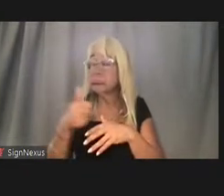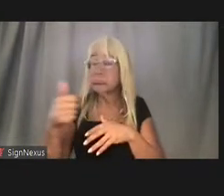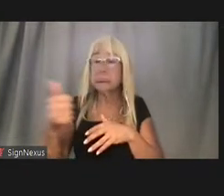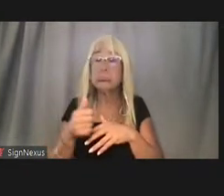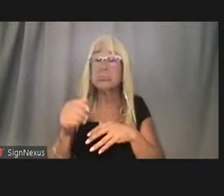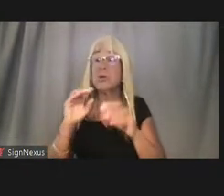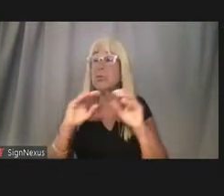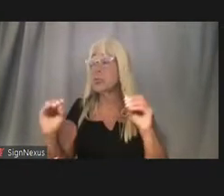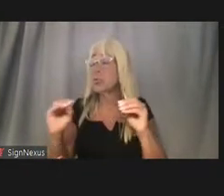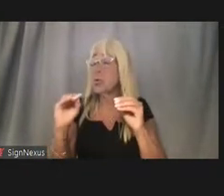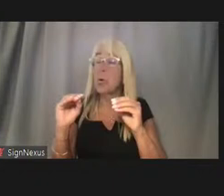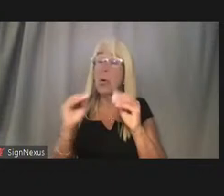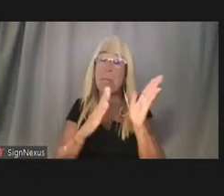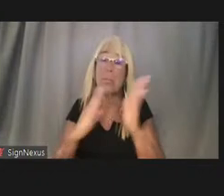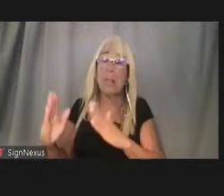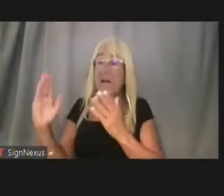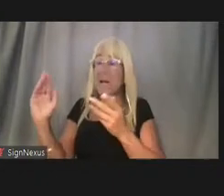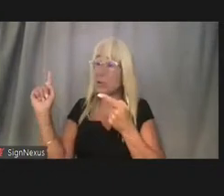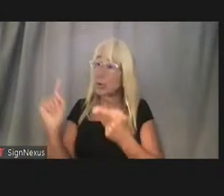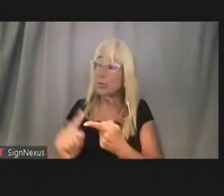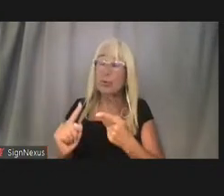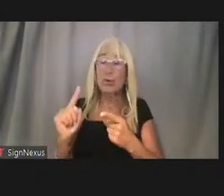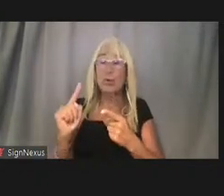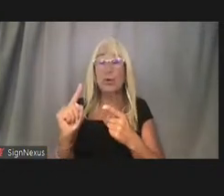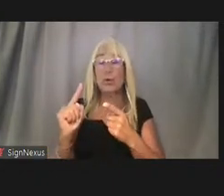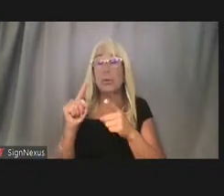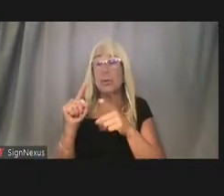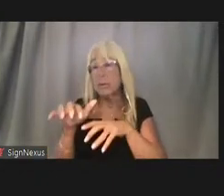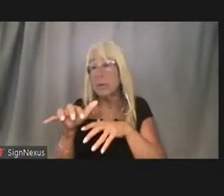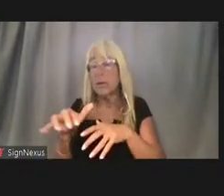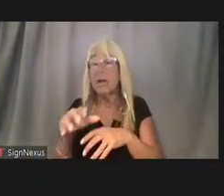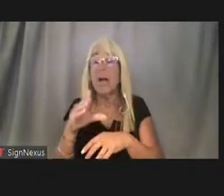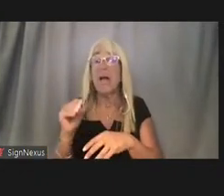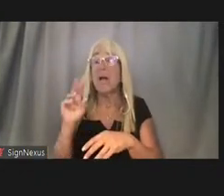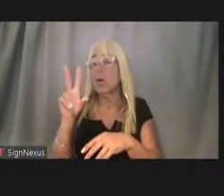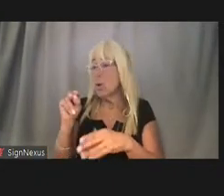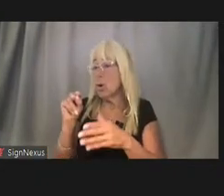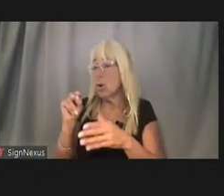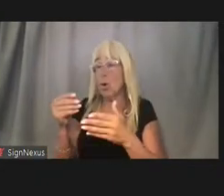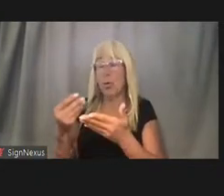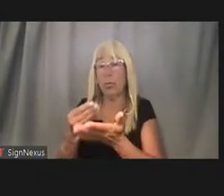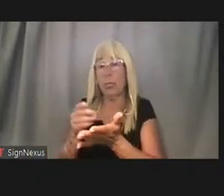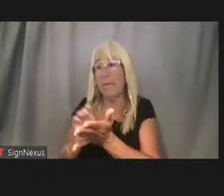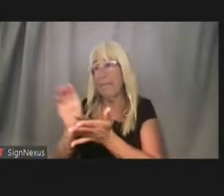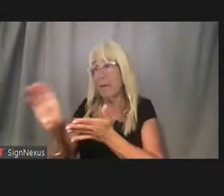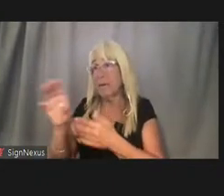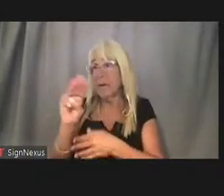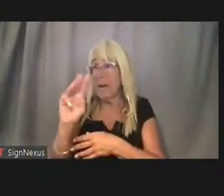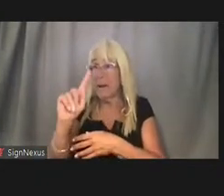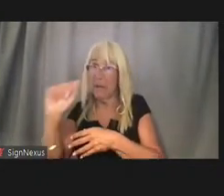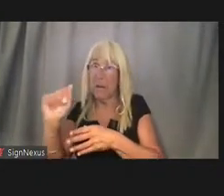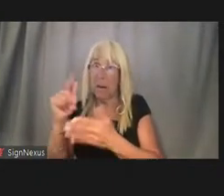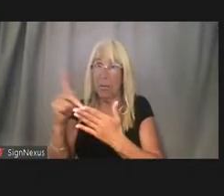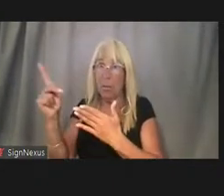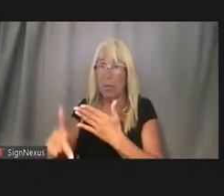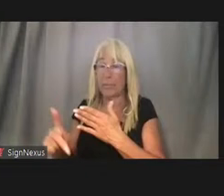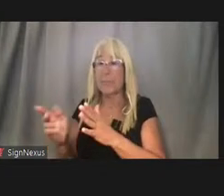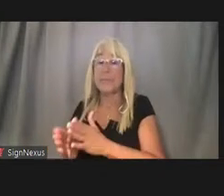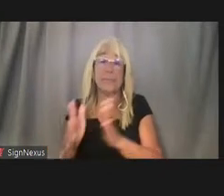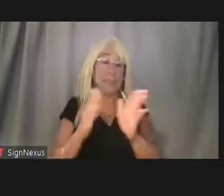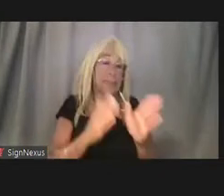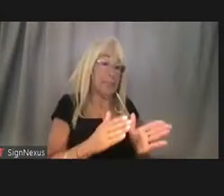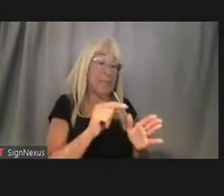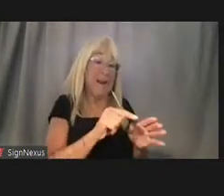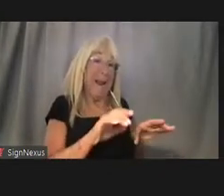reduce congestion and no new annual recurring funding for MTA Capital programs and there is the Central Business tolling or